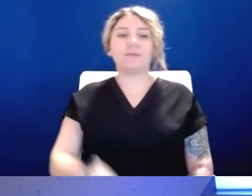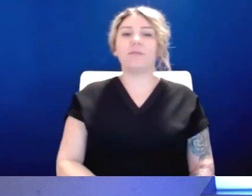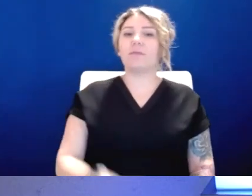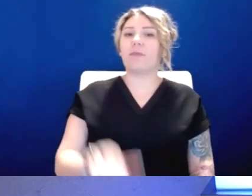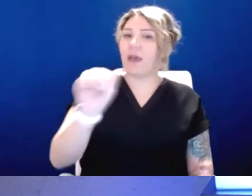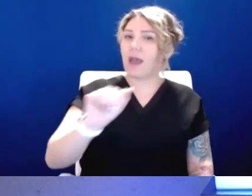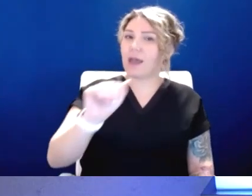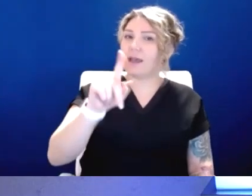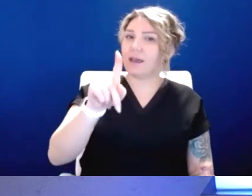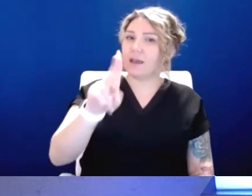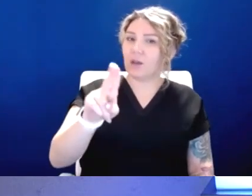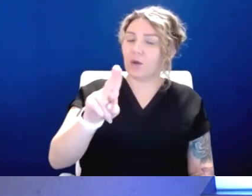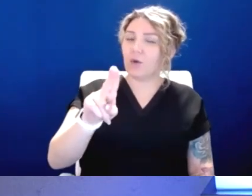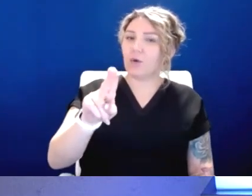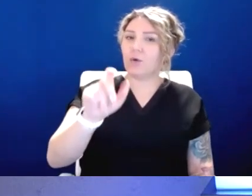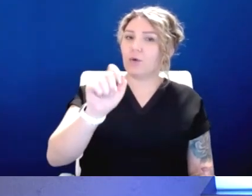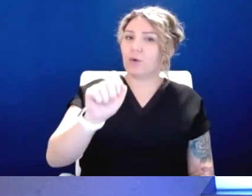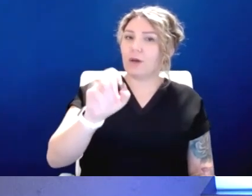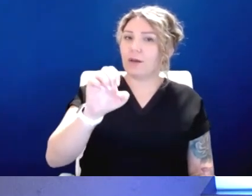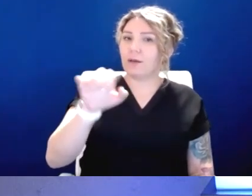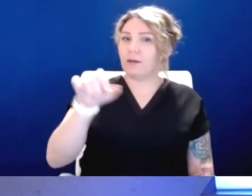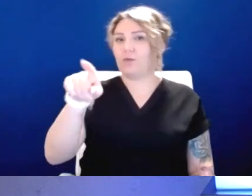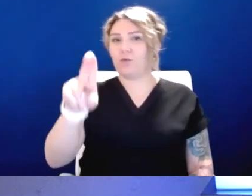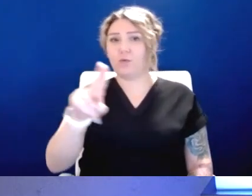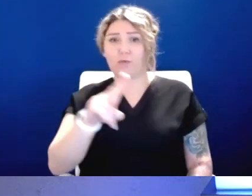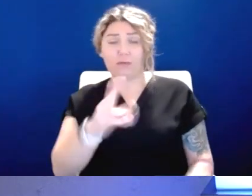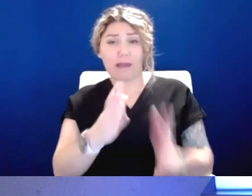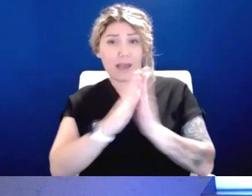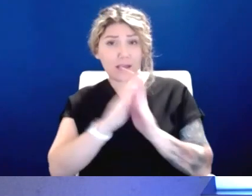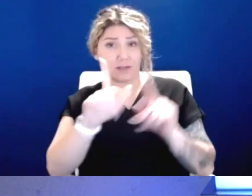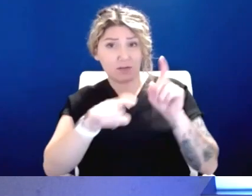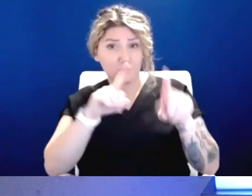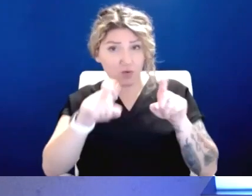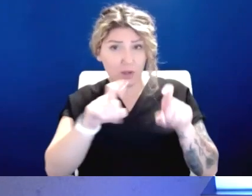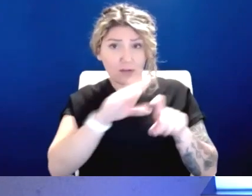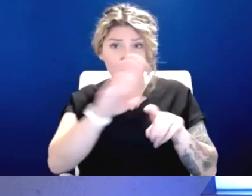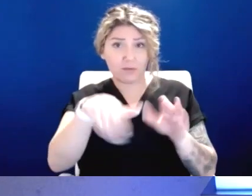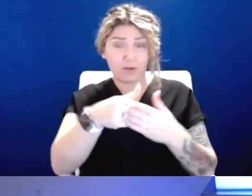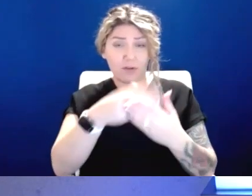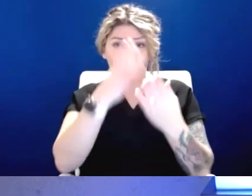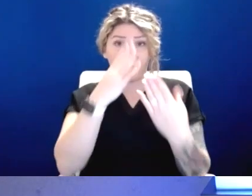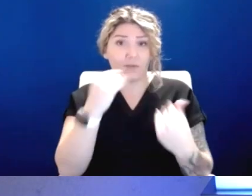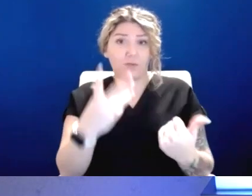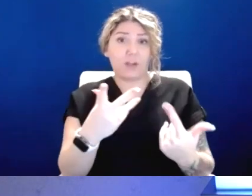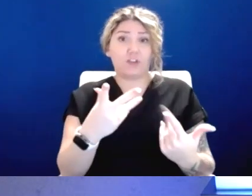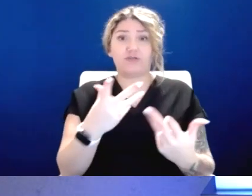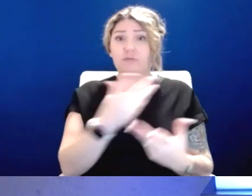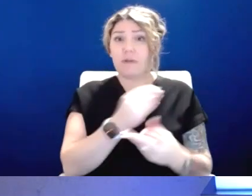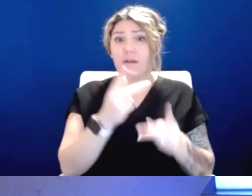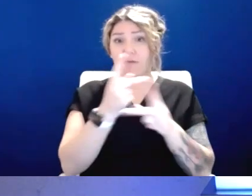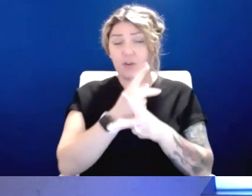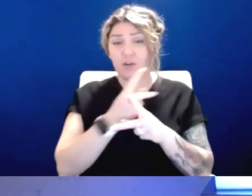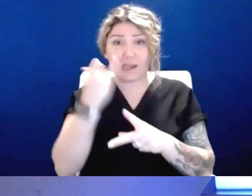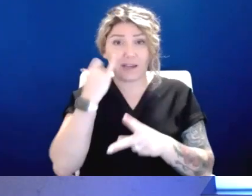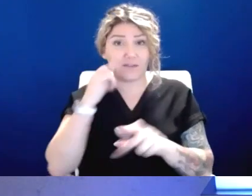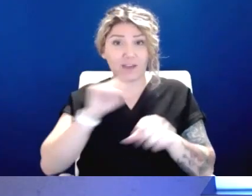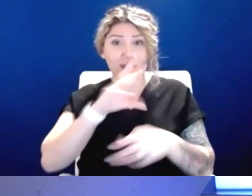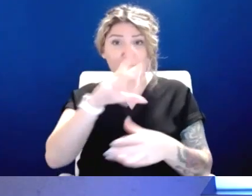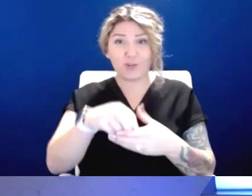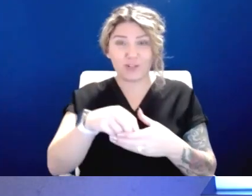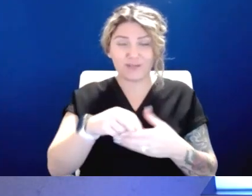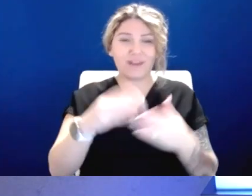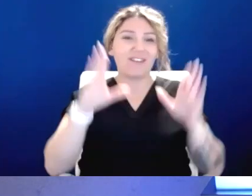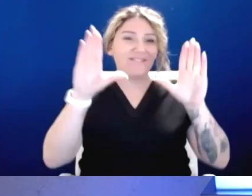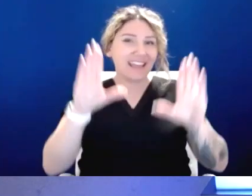pdetcenter@kumc.edu. They could ask questions, and you'll give them all the information they need and find out if they could possibly be able to participate. Yes. Fantastic. Okay, thank you for